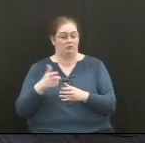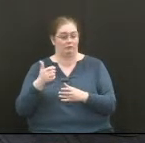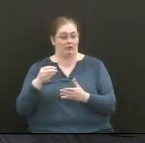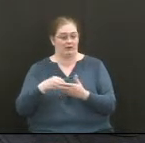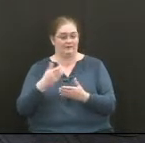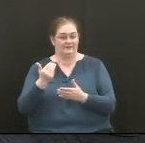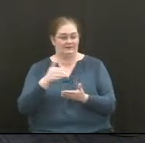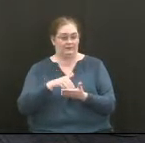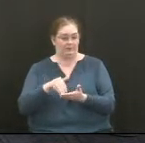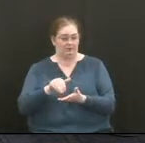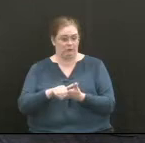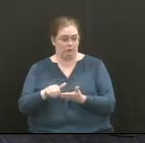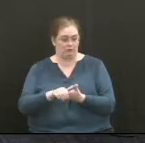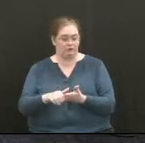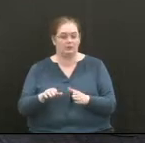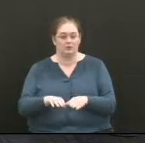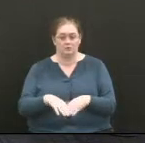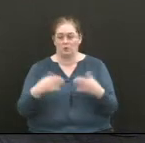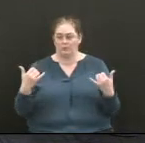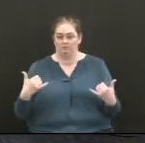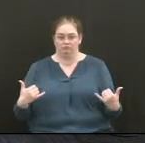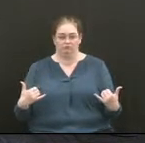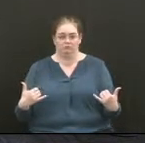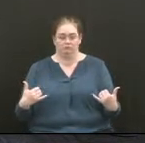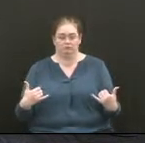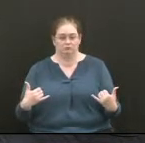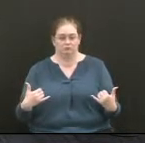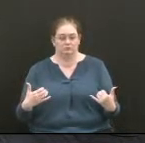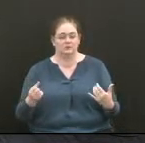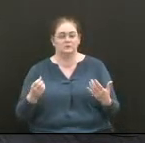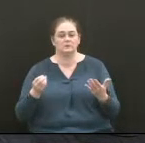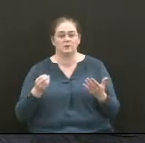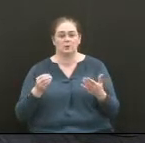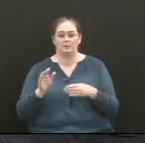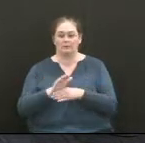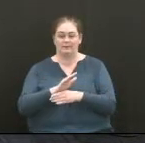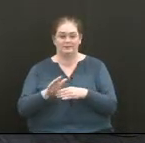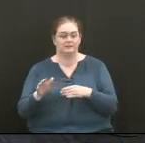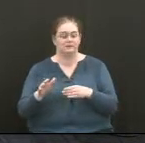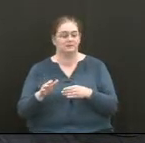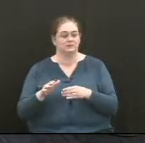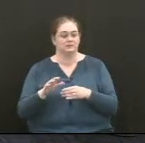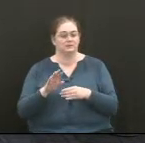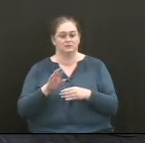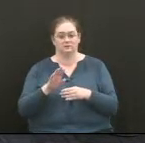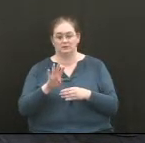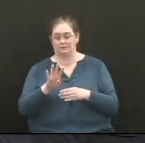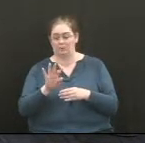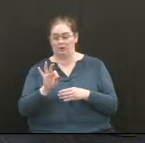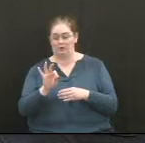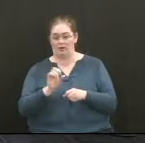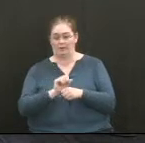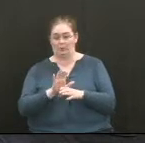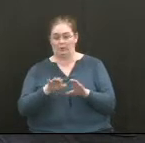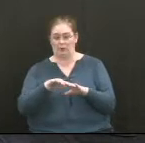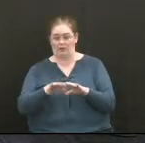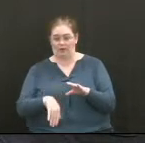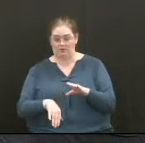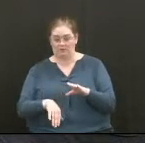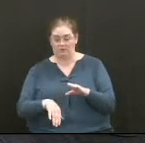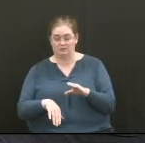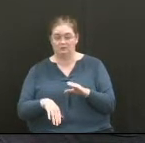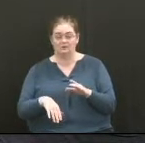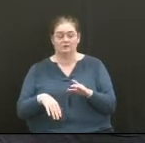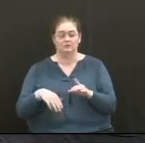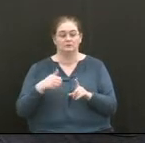$15 million, is open as we speak. And so for businesses, 49 employees or smaller, that